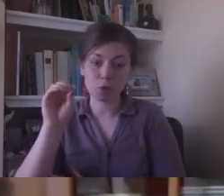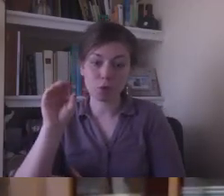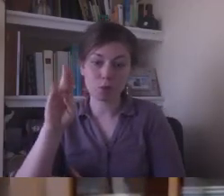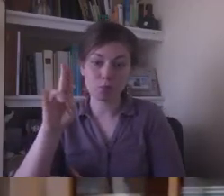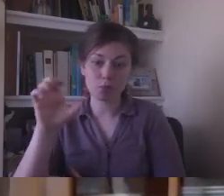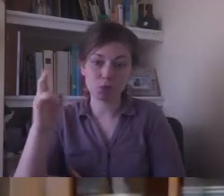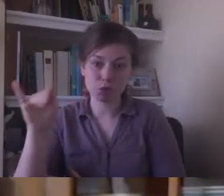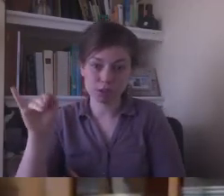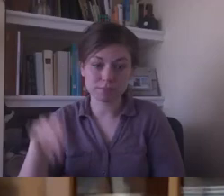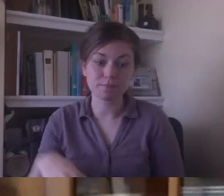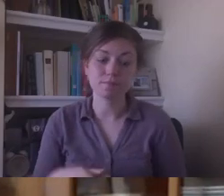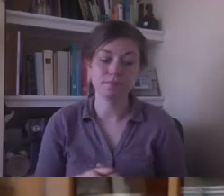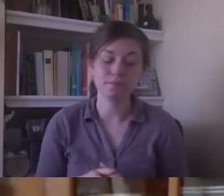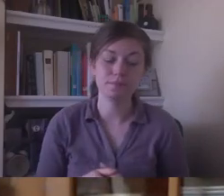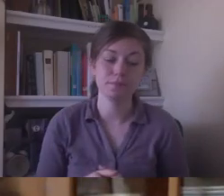ever.